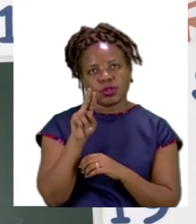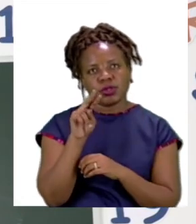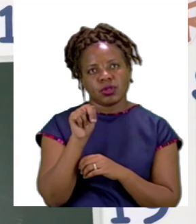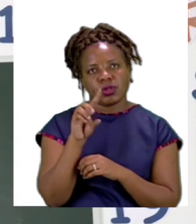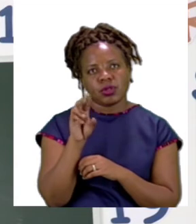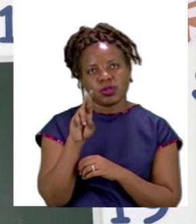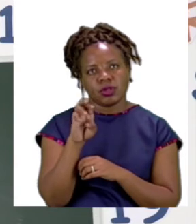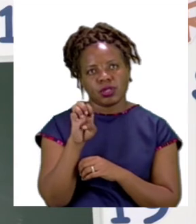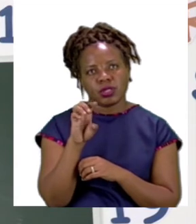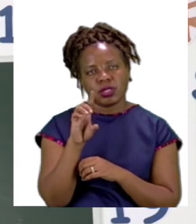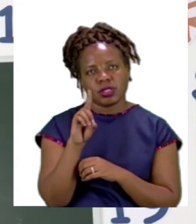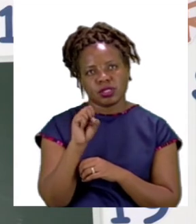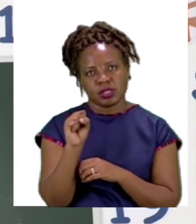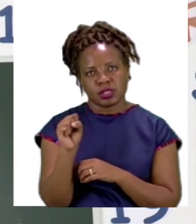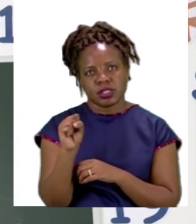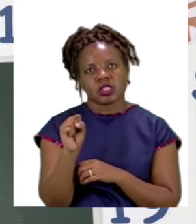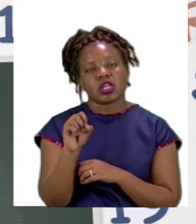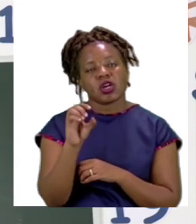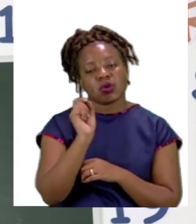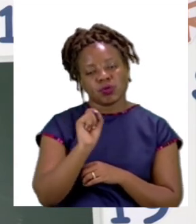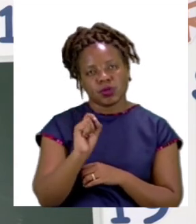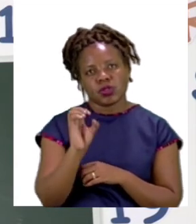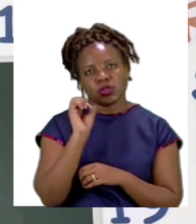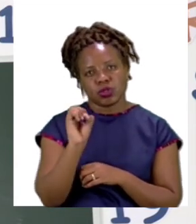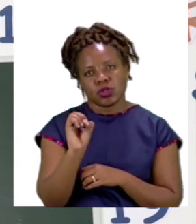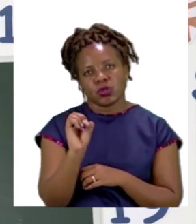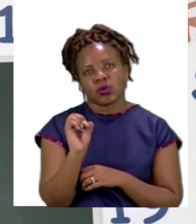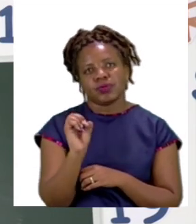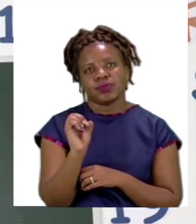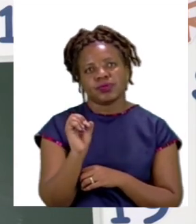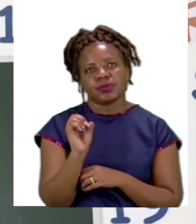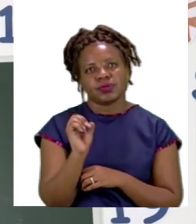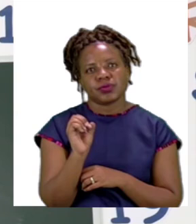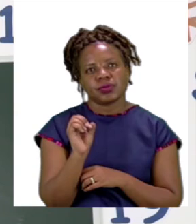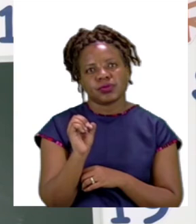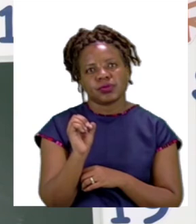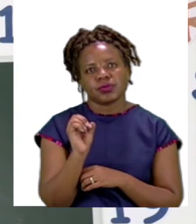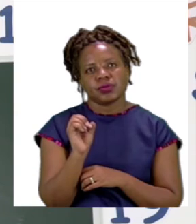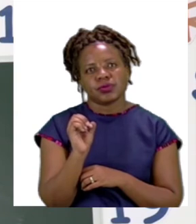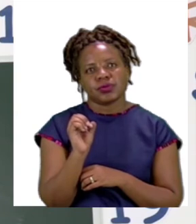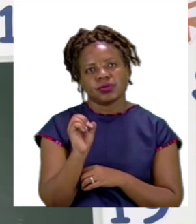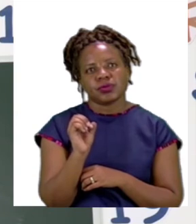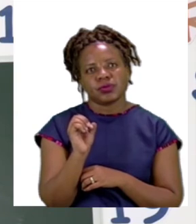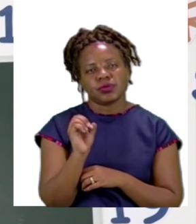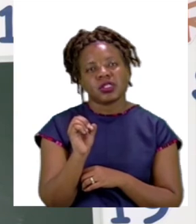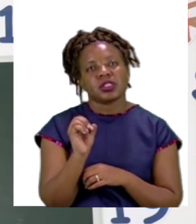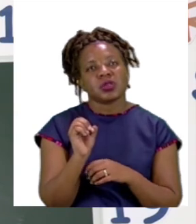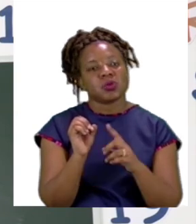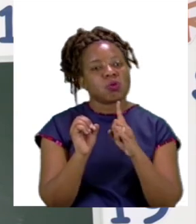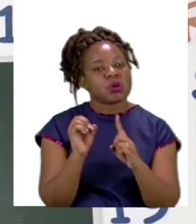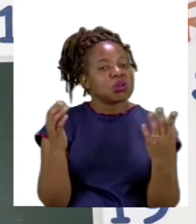0. So we are going to put our 0 because Grandpa Hundreds is holding the 1 for